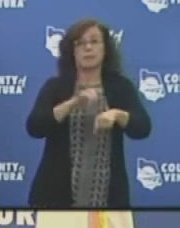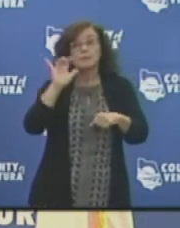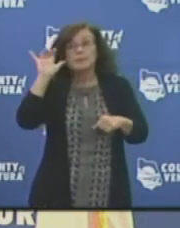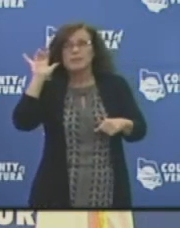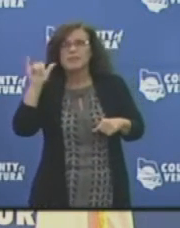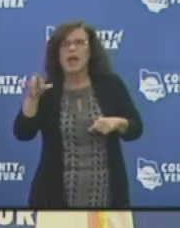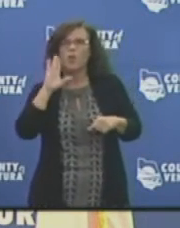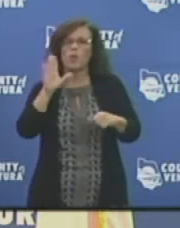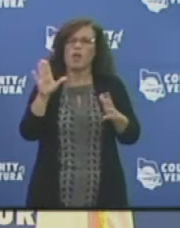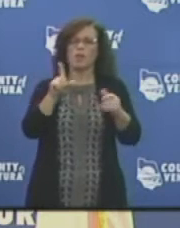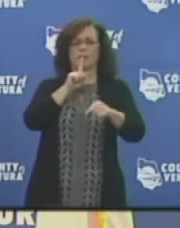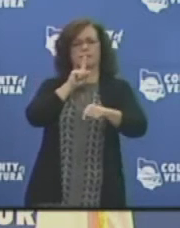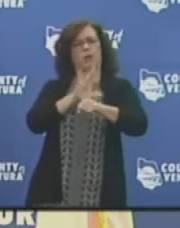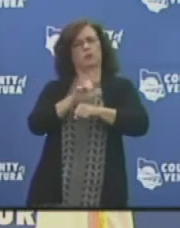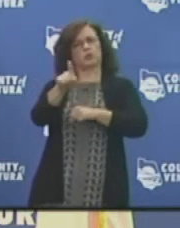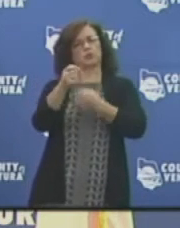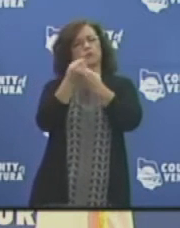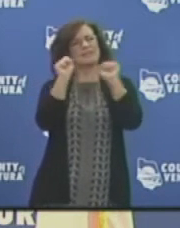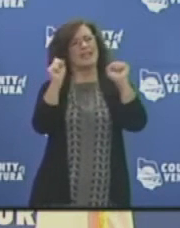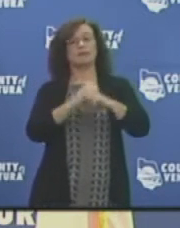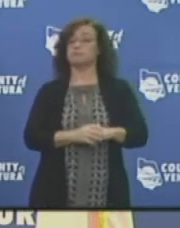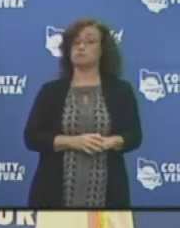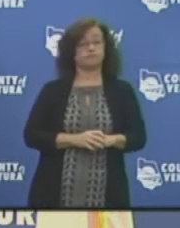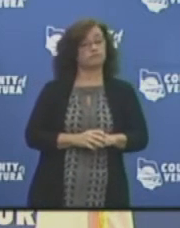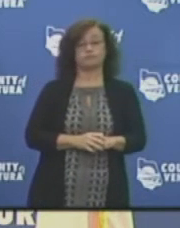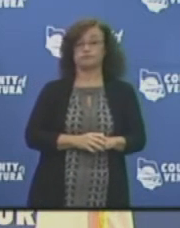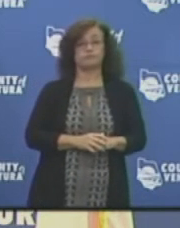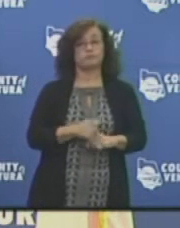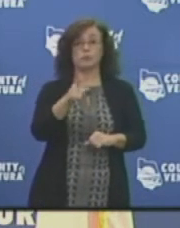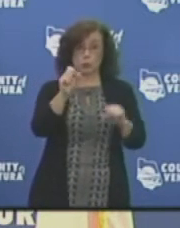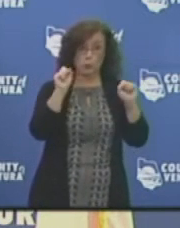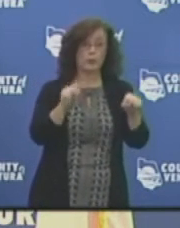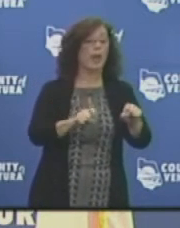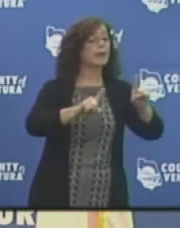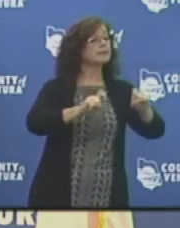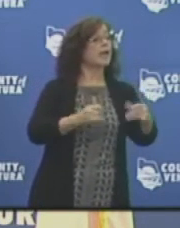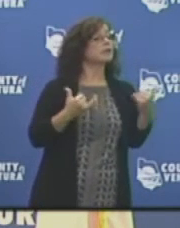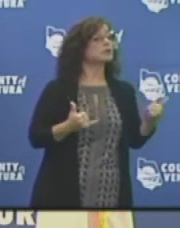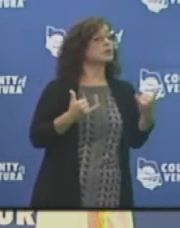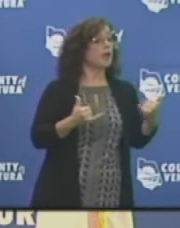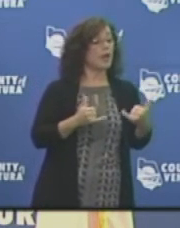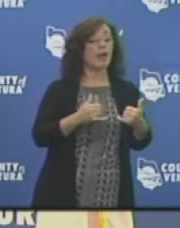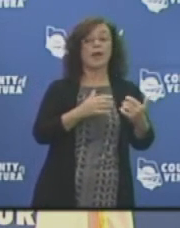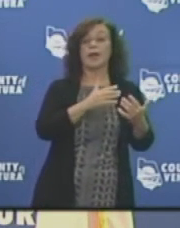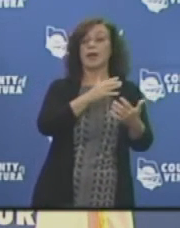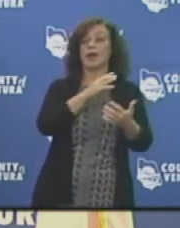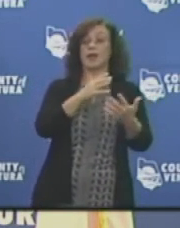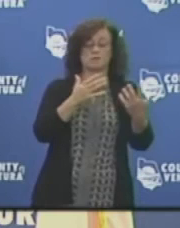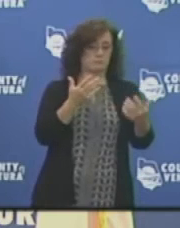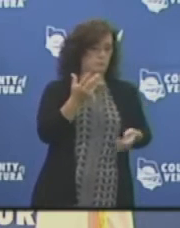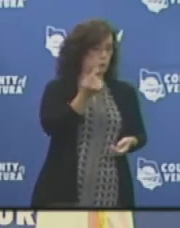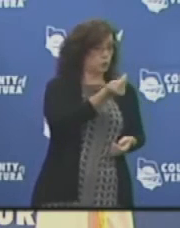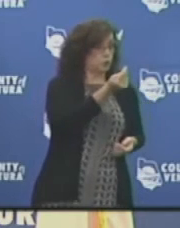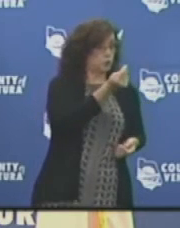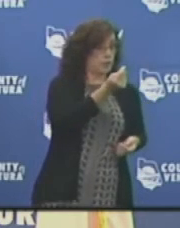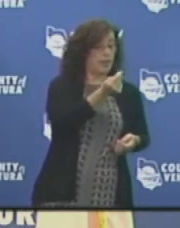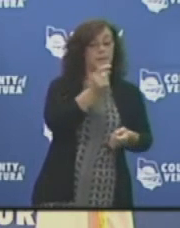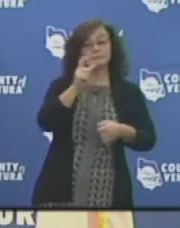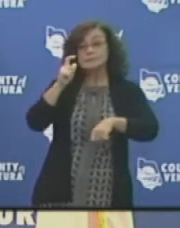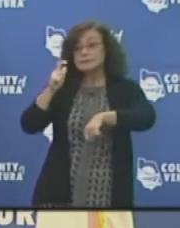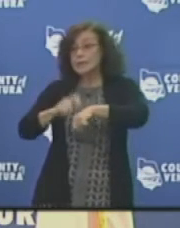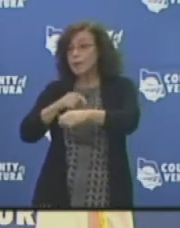negative today and positive by the time of a Thanksgiving celebration. But it really increases the